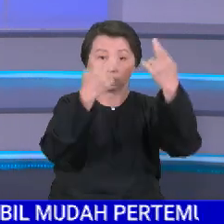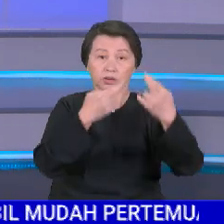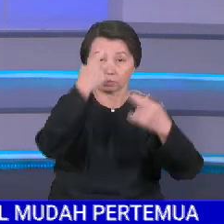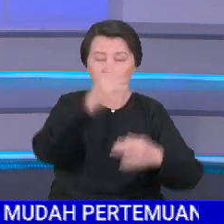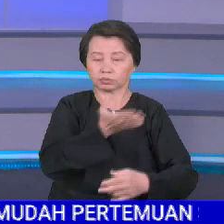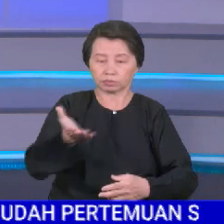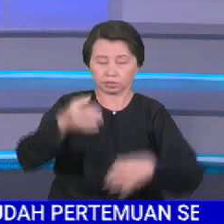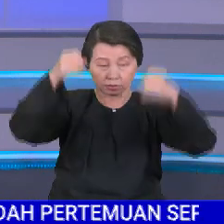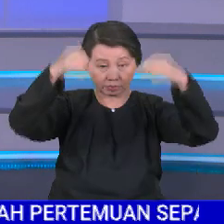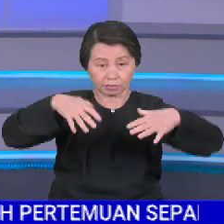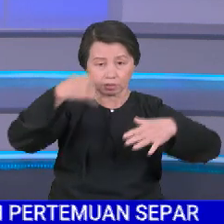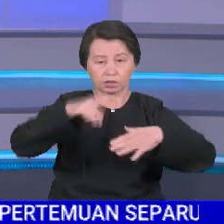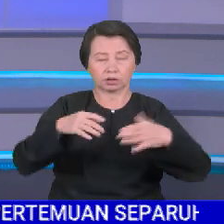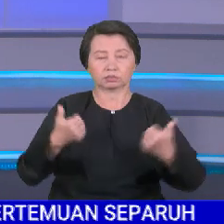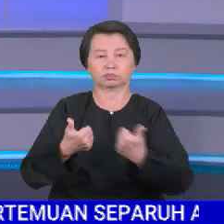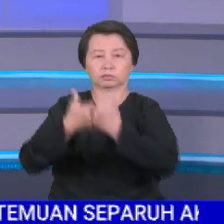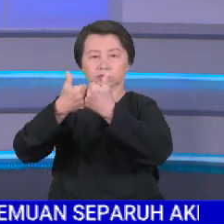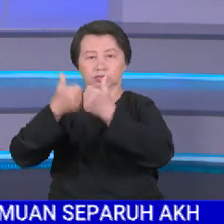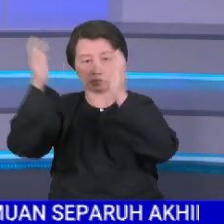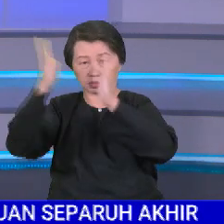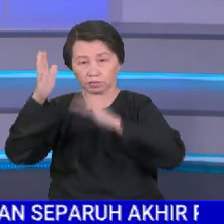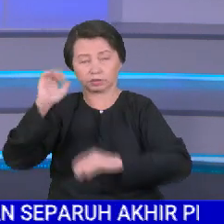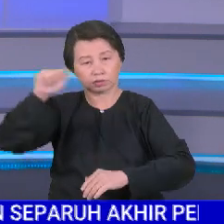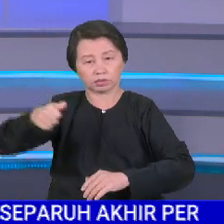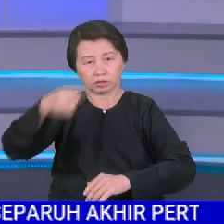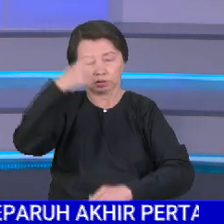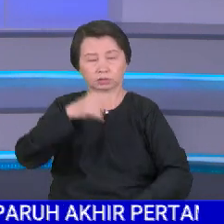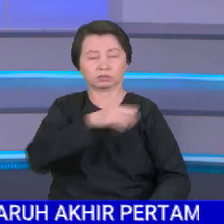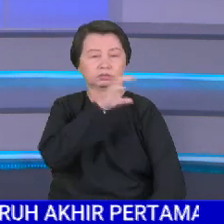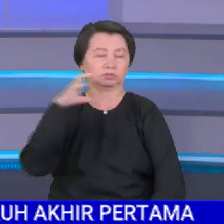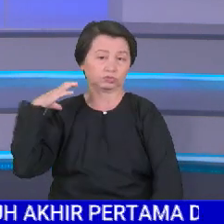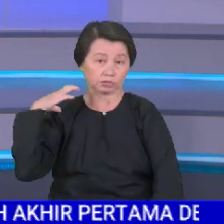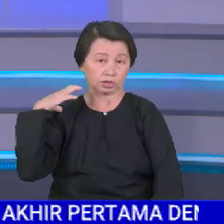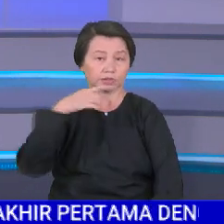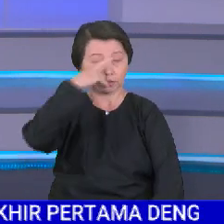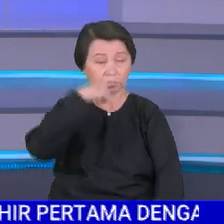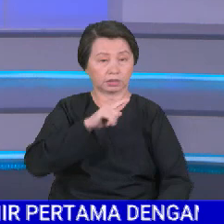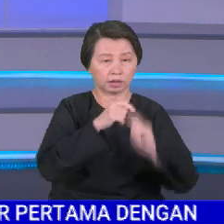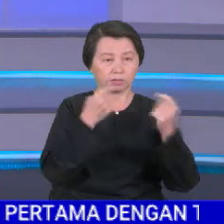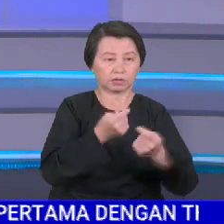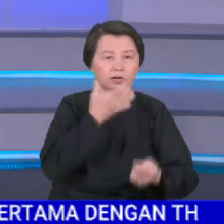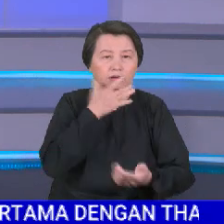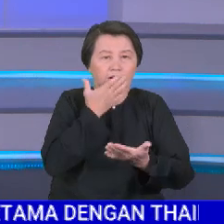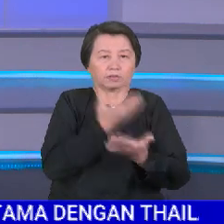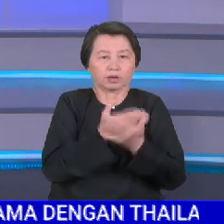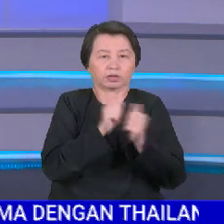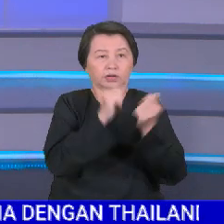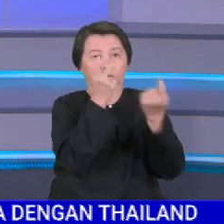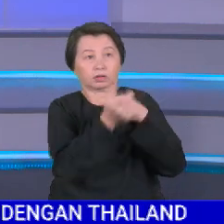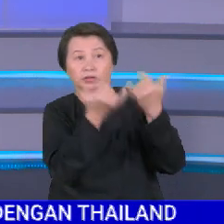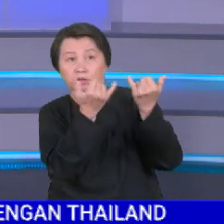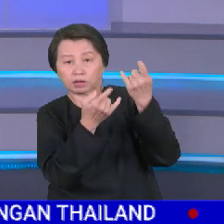mereka menjelang pertemuan menentang Harimau Malaya malam esok. Bagi jurulatih Thailand, Ezra Poking, pasukannya bernasib baik dengan keadaan